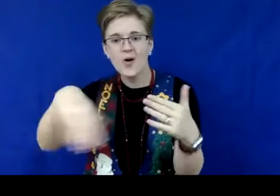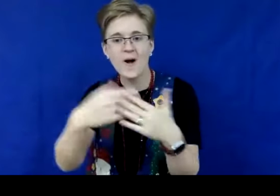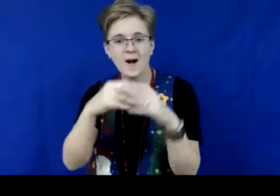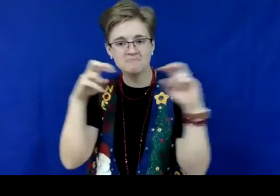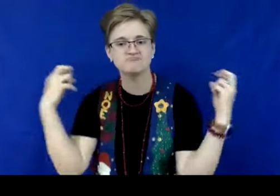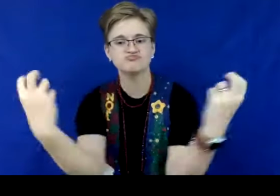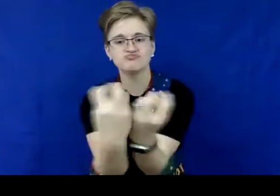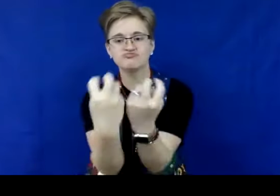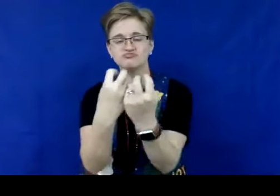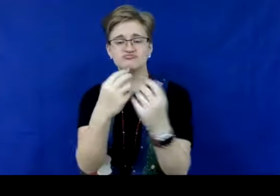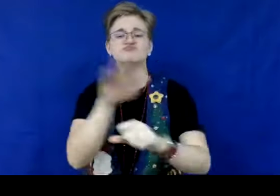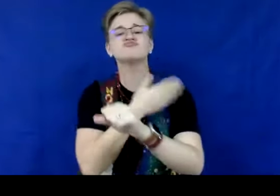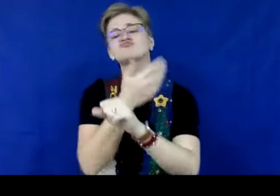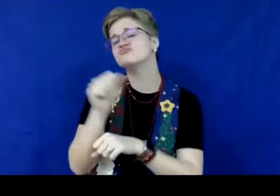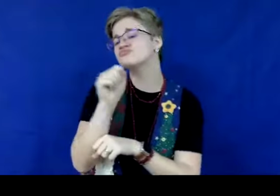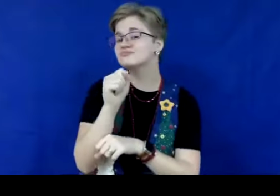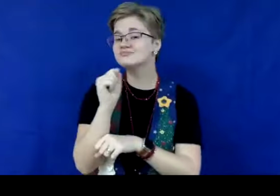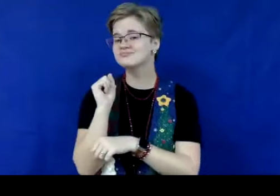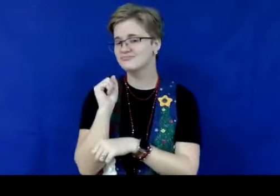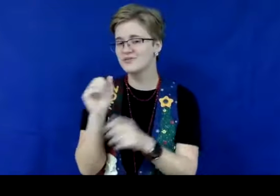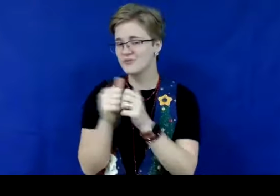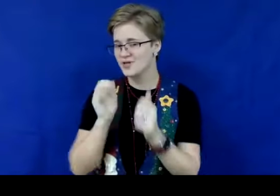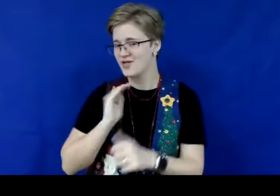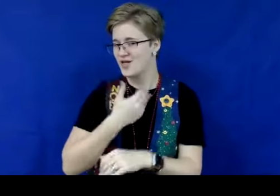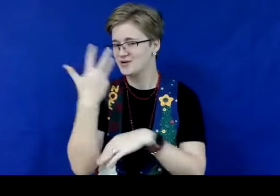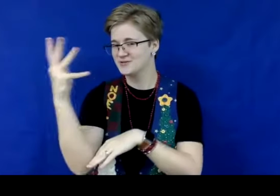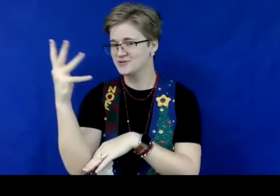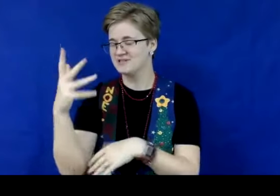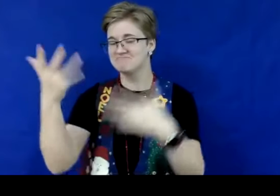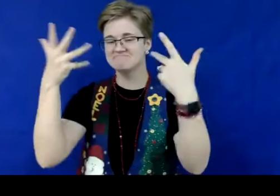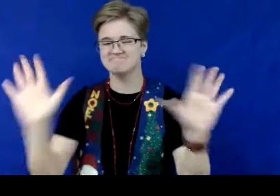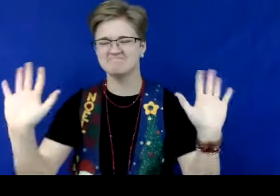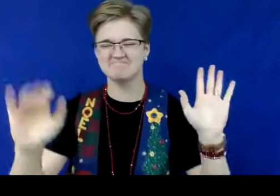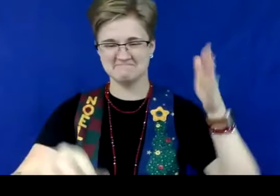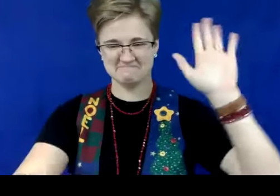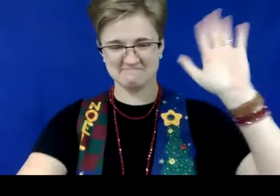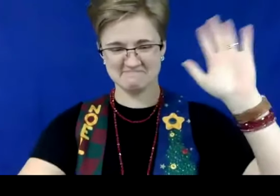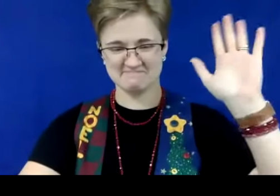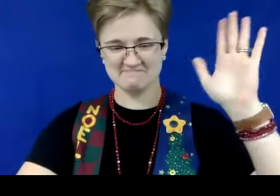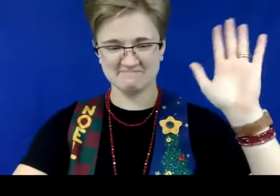The end.